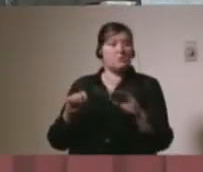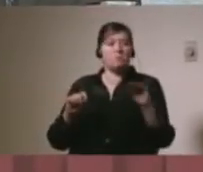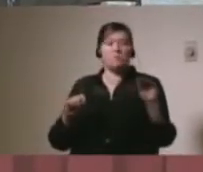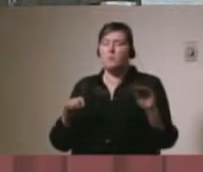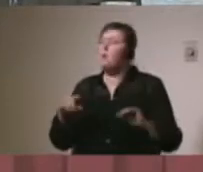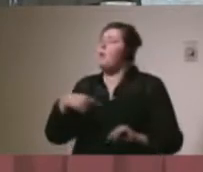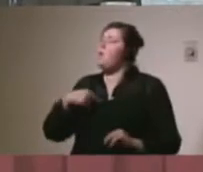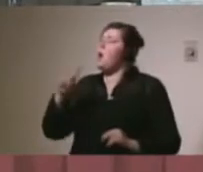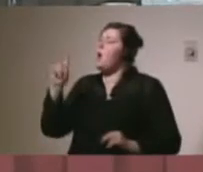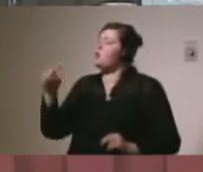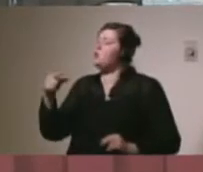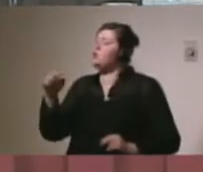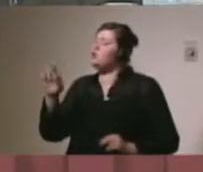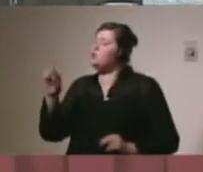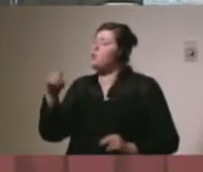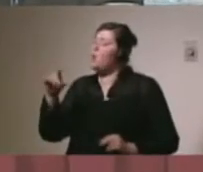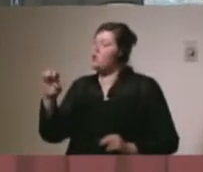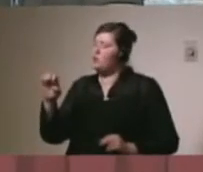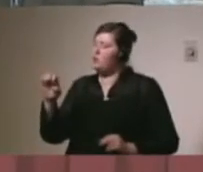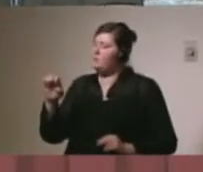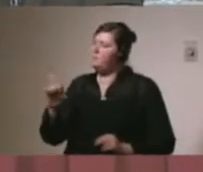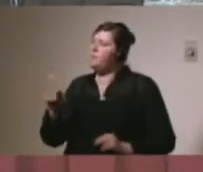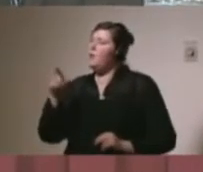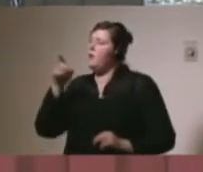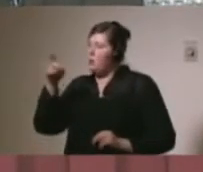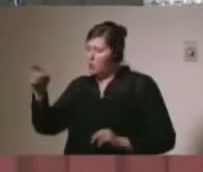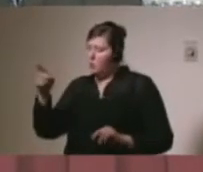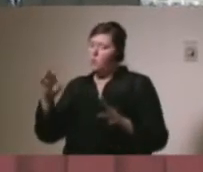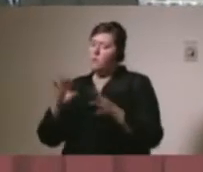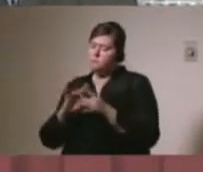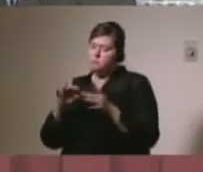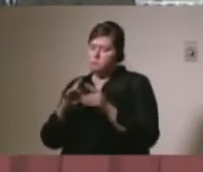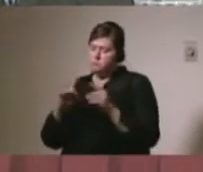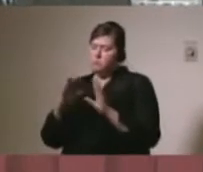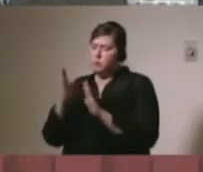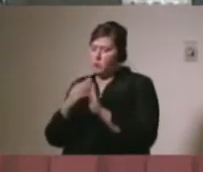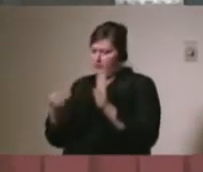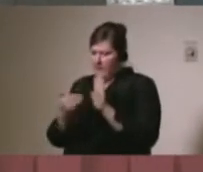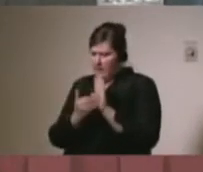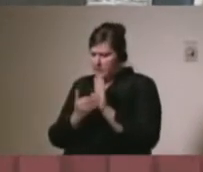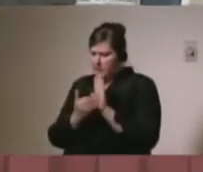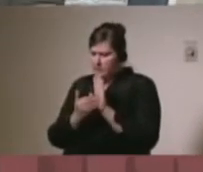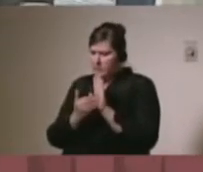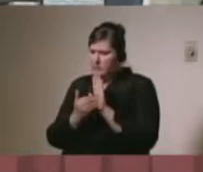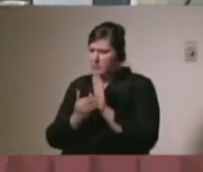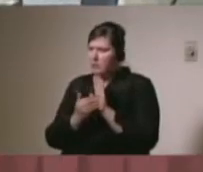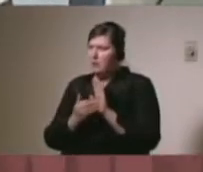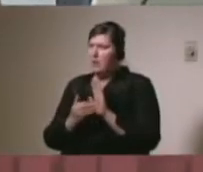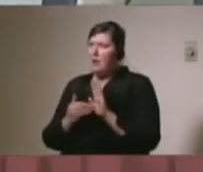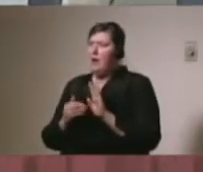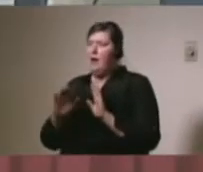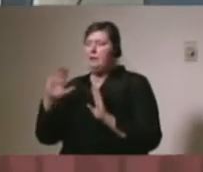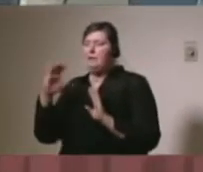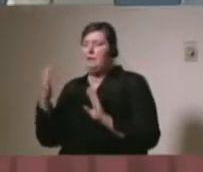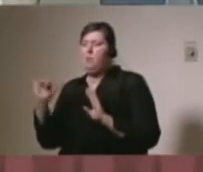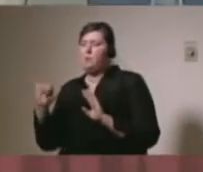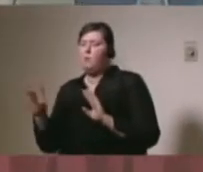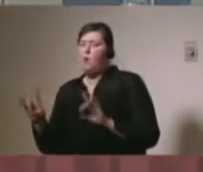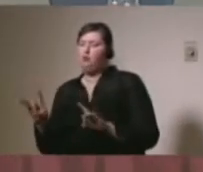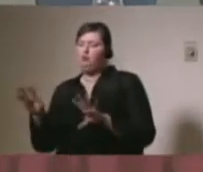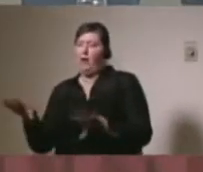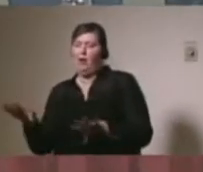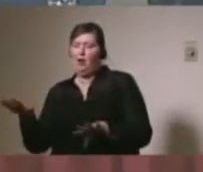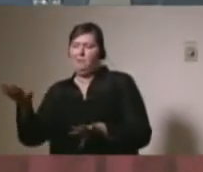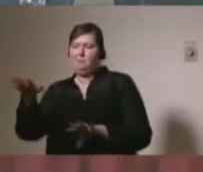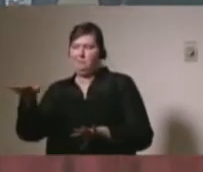So you talk about, when you talk about New Zealand, so it seems that Australia is always out there. And at the